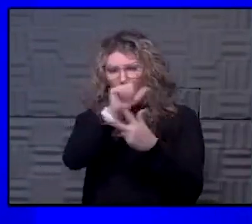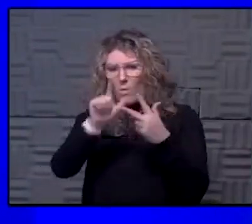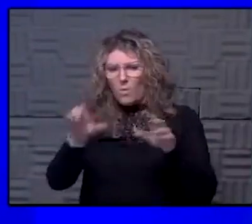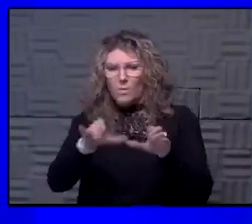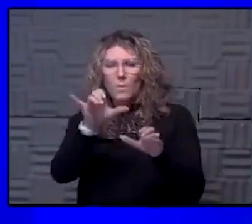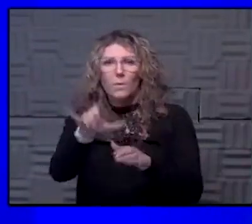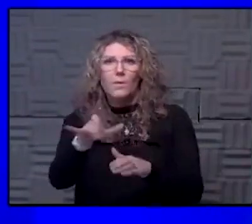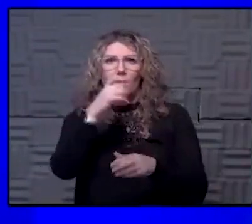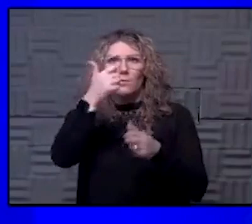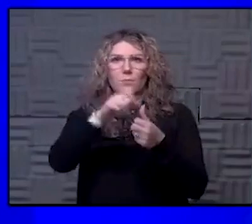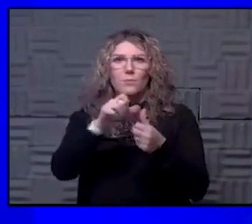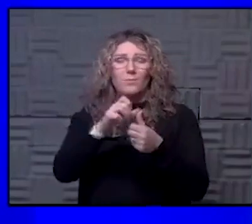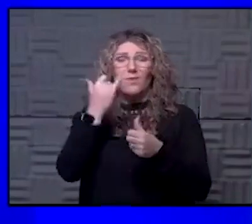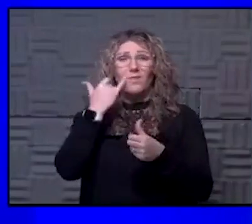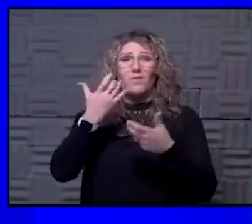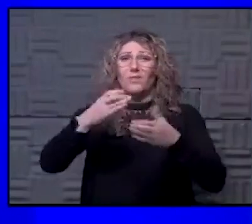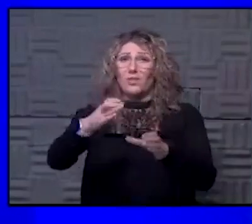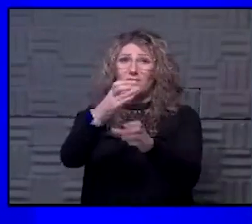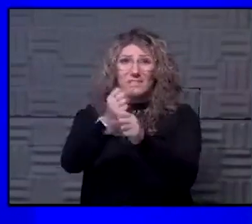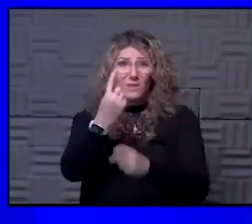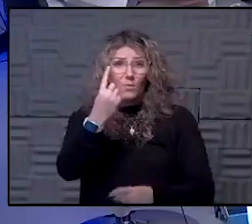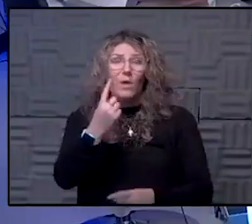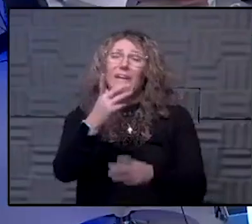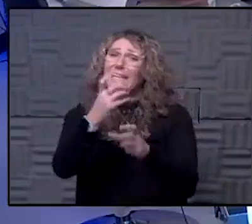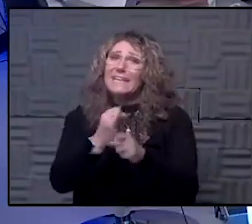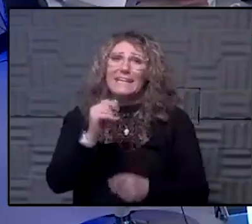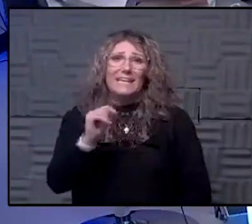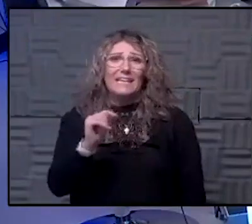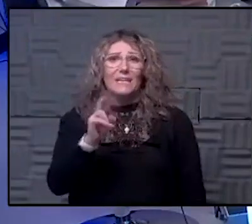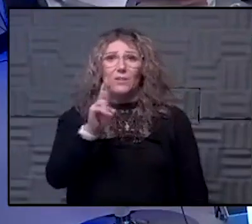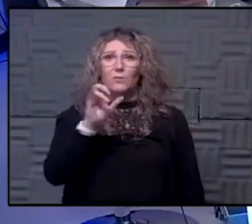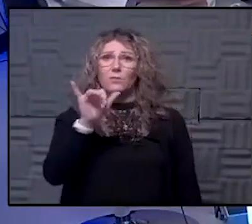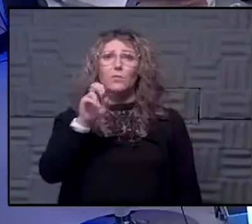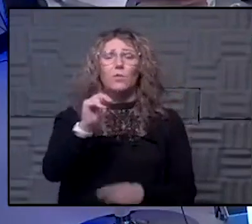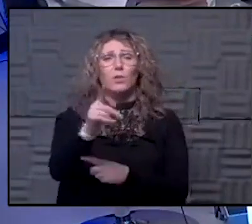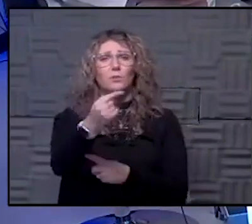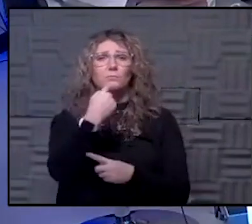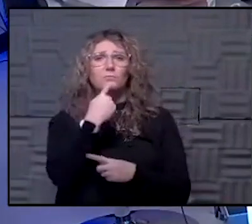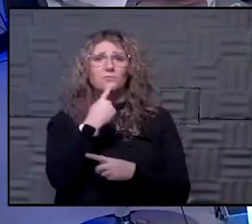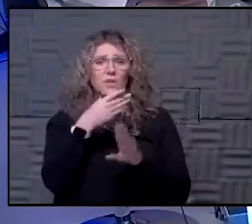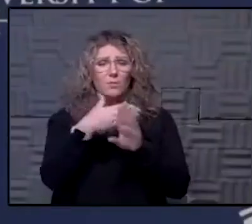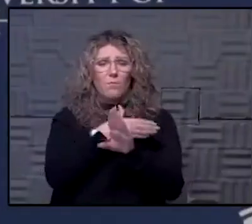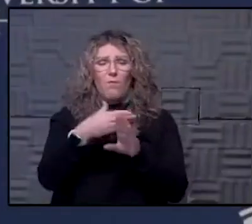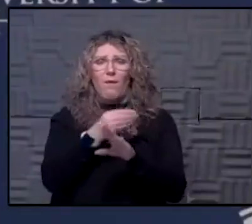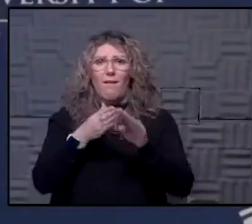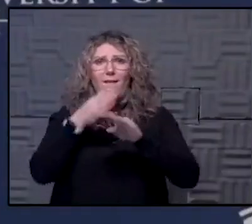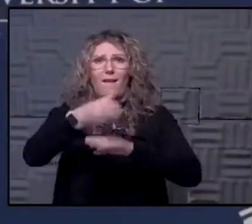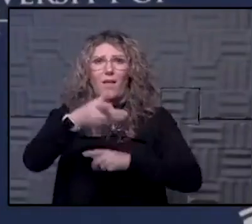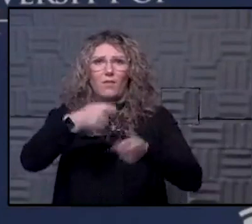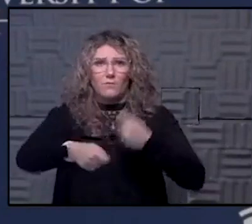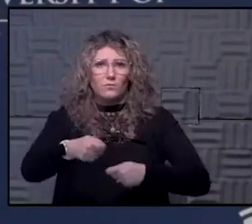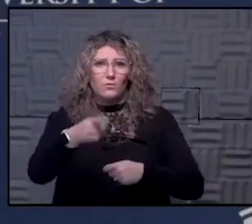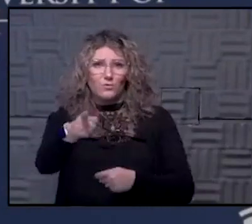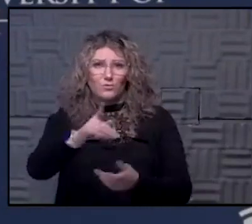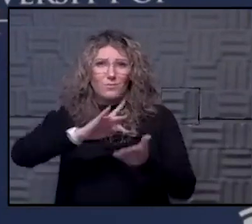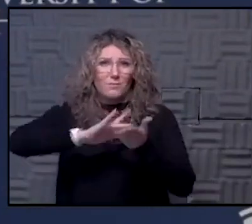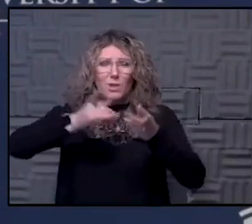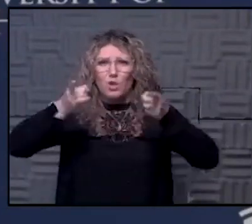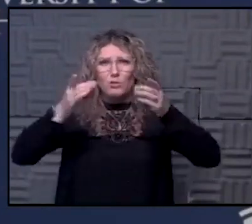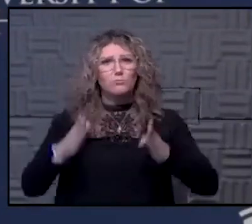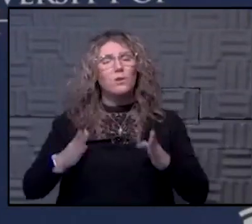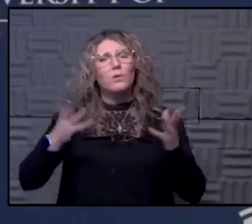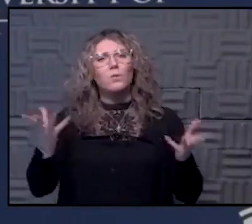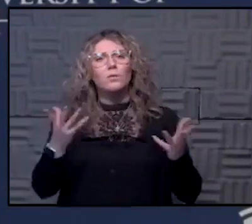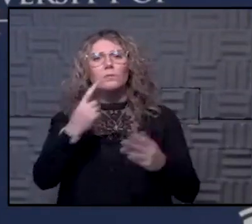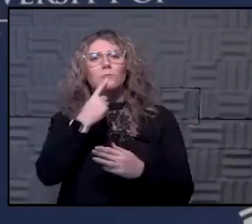important things to remember. If you have a chance to get one, get it. Ryan, what are you saying to your patients, both before and after transplant? As you're the medical director, what are you